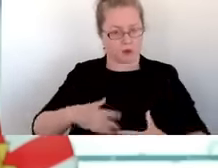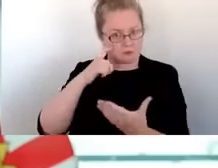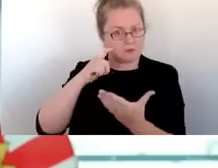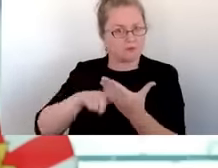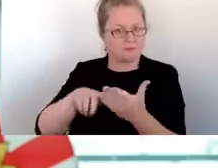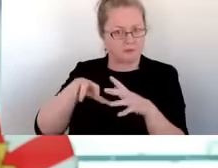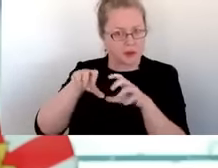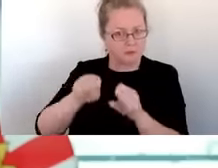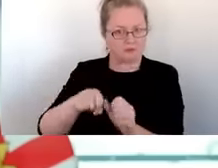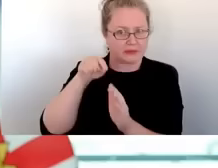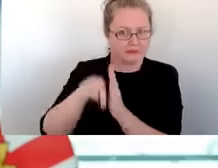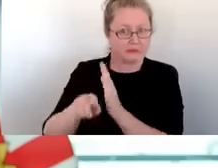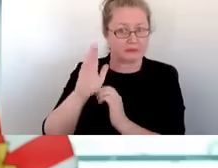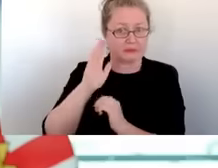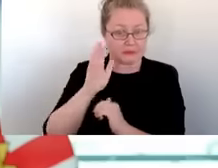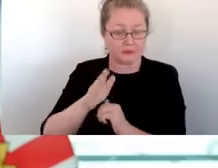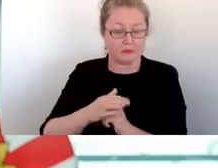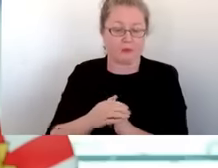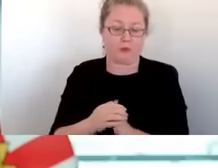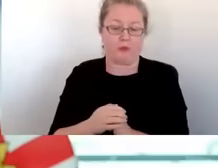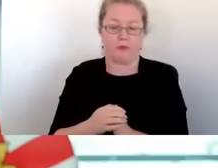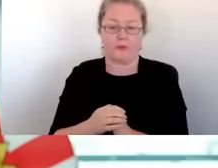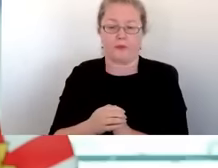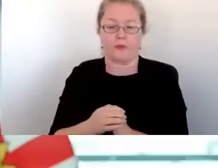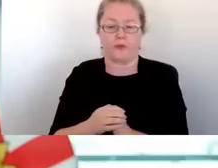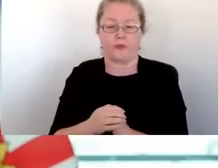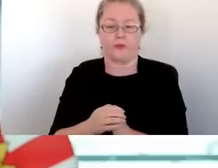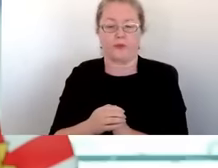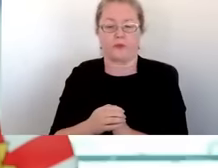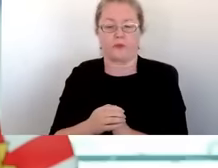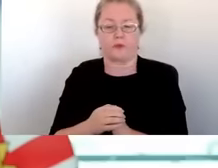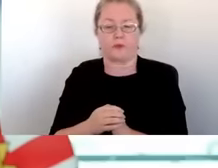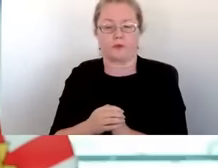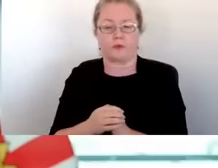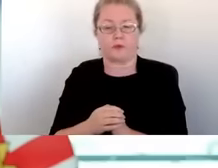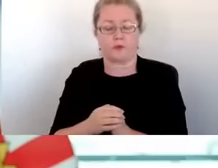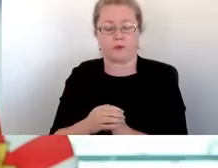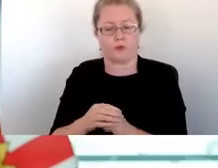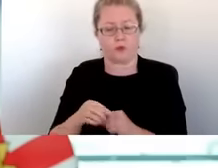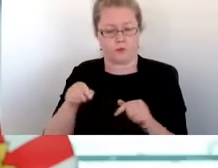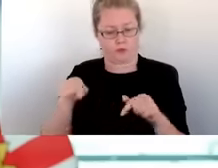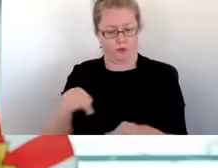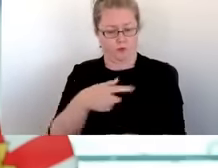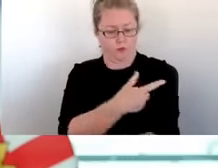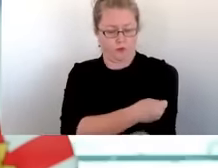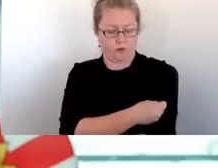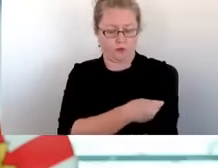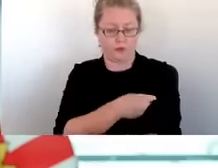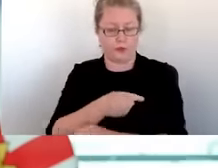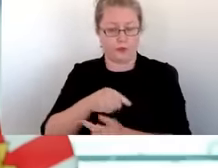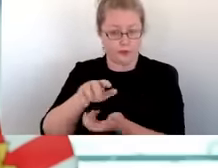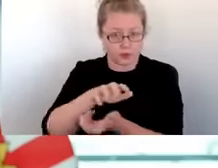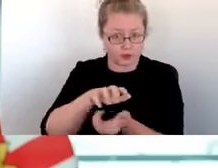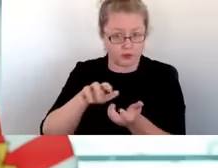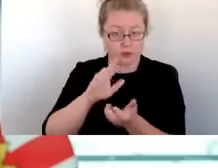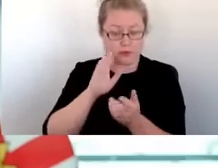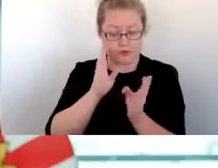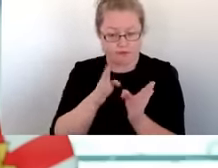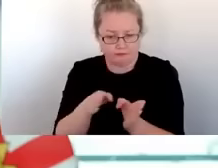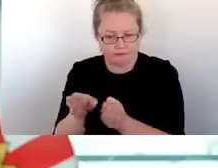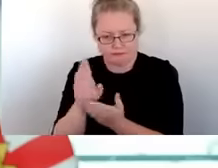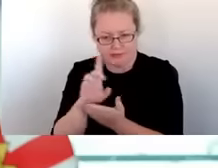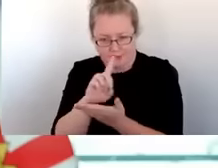recognize. And so this version, as I said, was designed against the BA.1, and we know that it